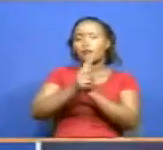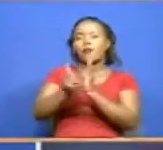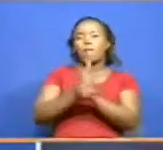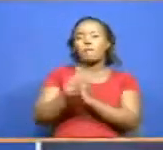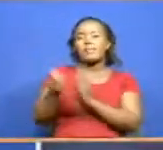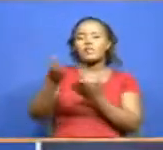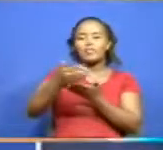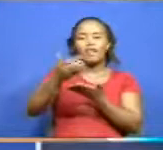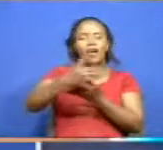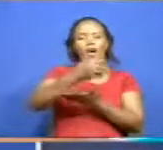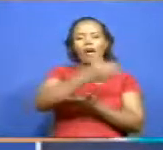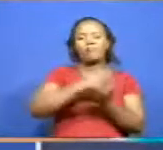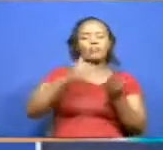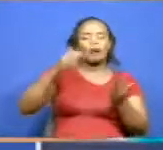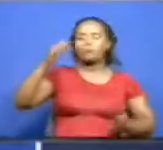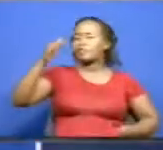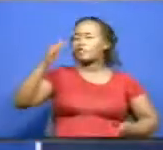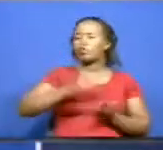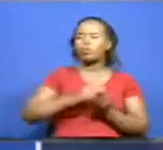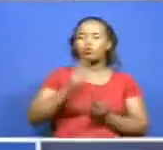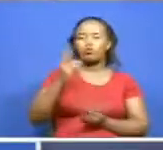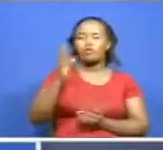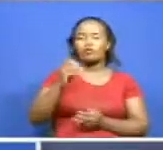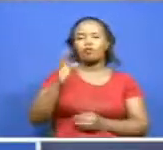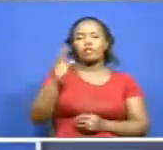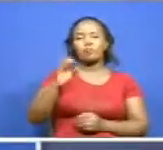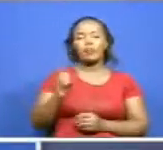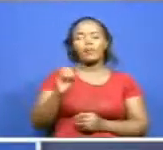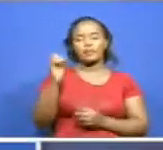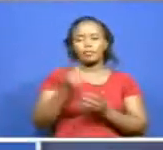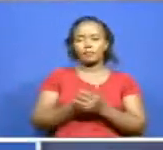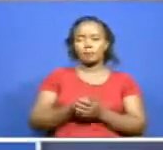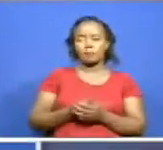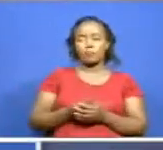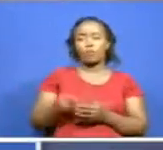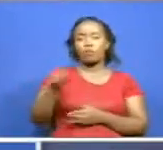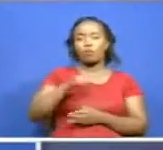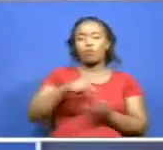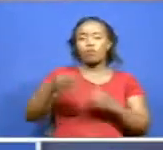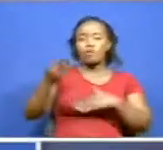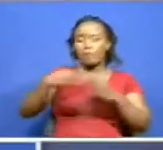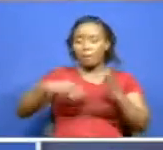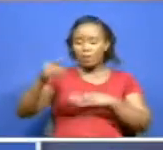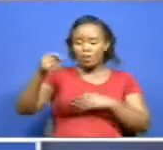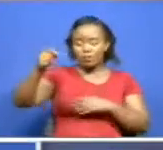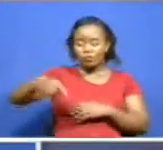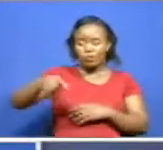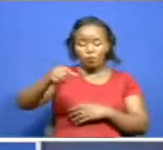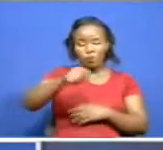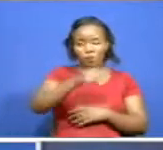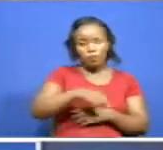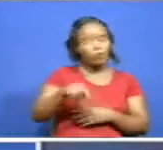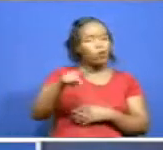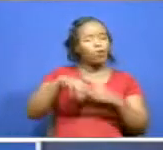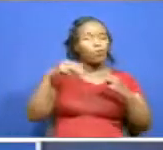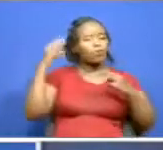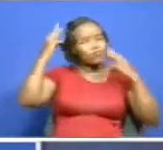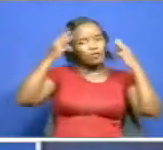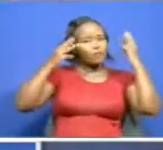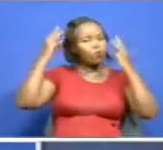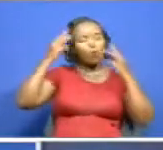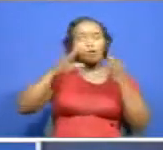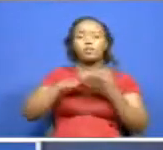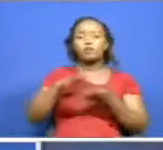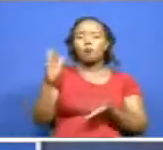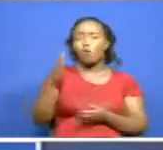by more than 40% last season. Ile mbegu tumenunua na mbolea ambayo tumeweka chini, tuko worried kwa sababu tunajua ya kwamba